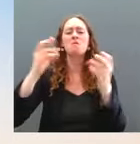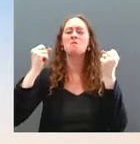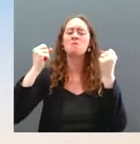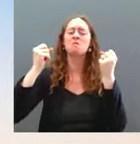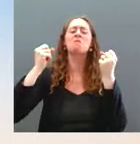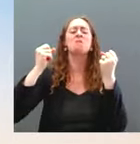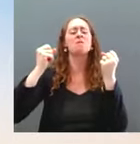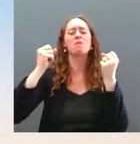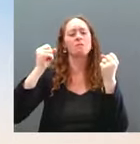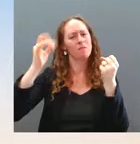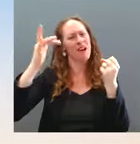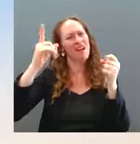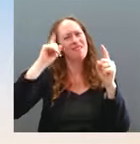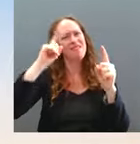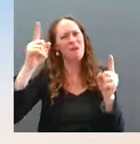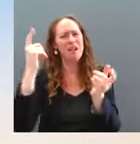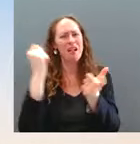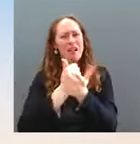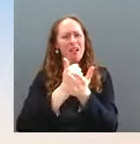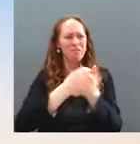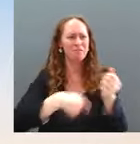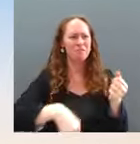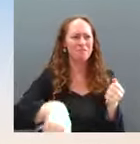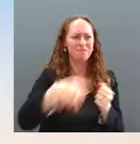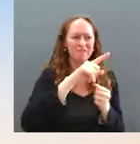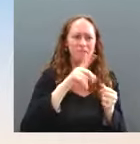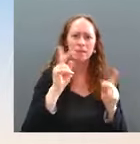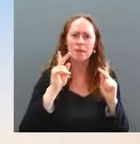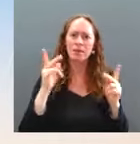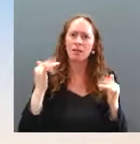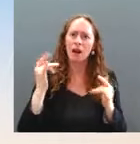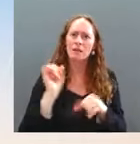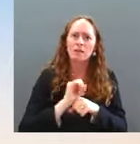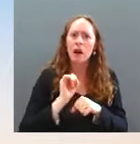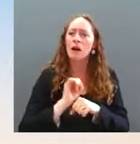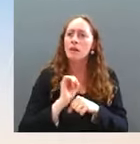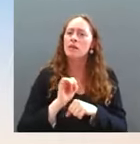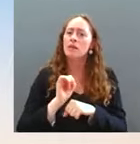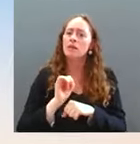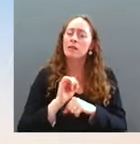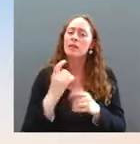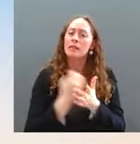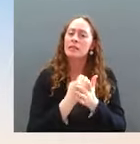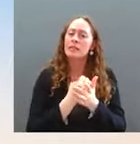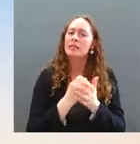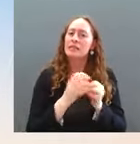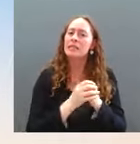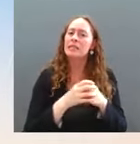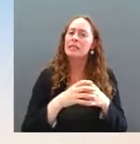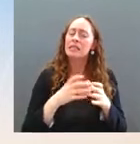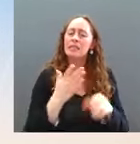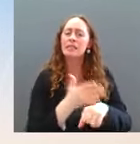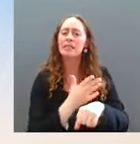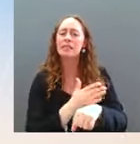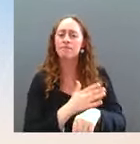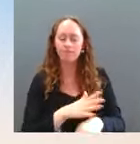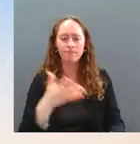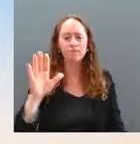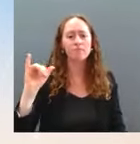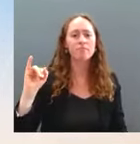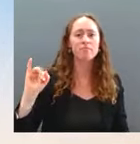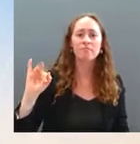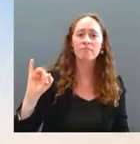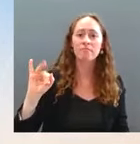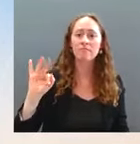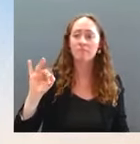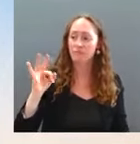from the pandemic, why then is Title 42 going to be relifted? Is there a revisit that you can look at that, and have we just recovered from the border then?